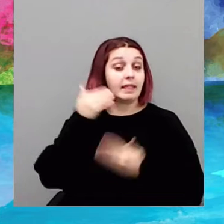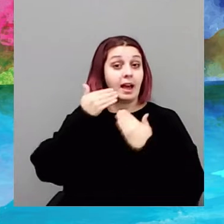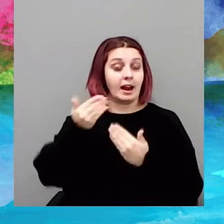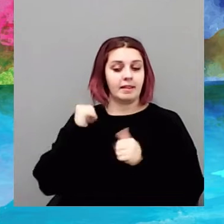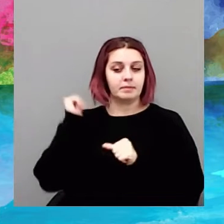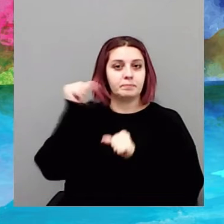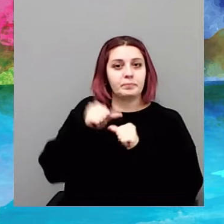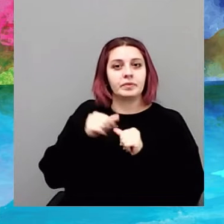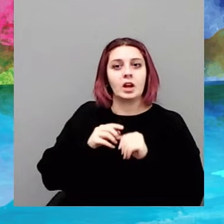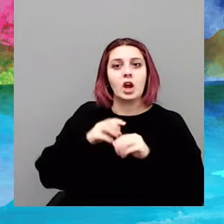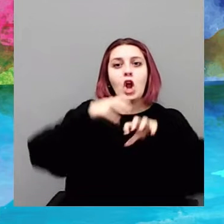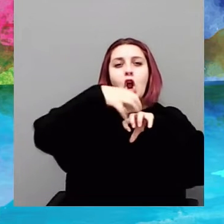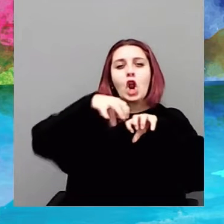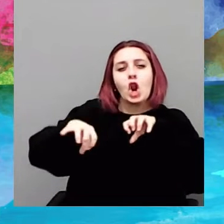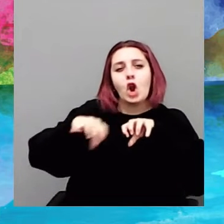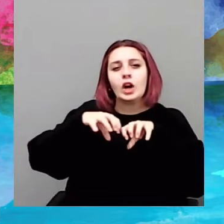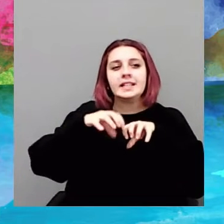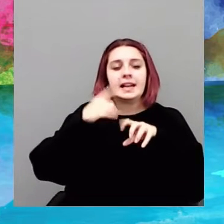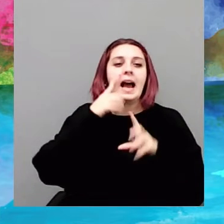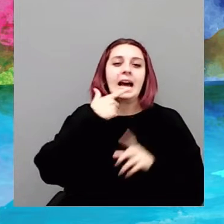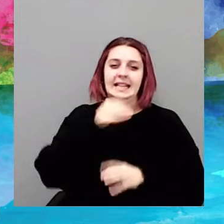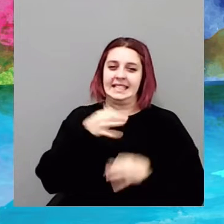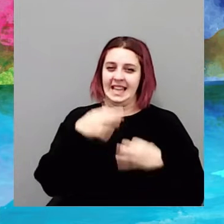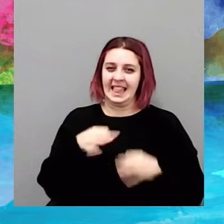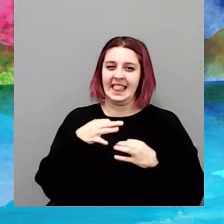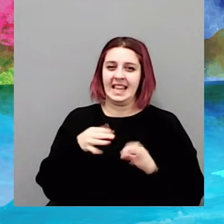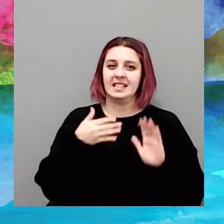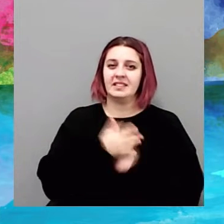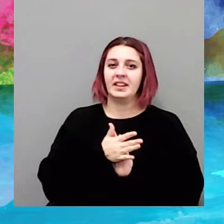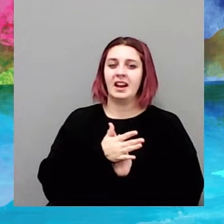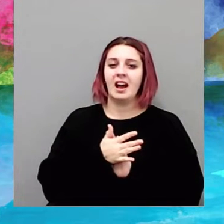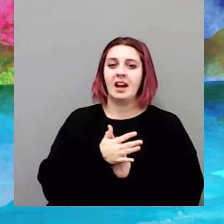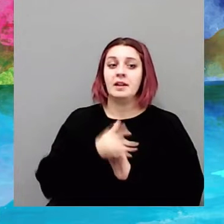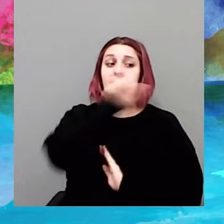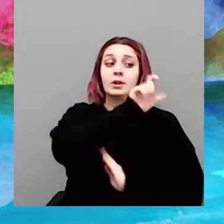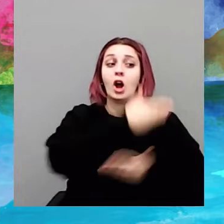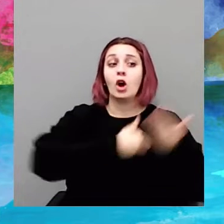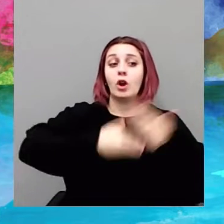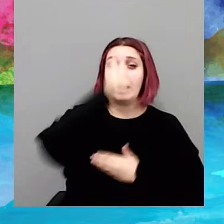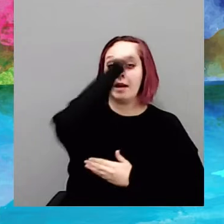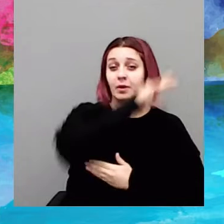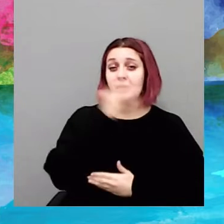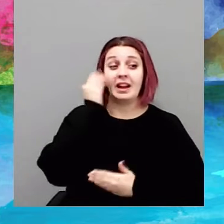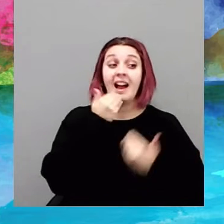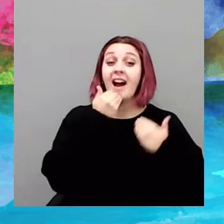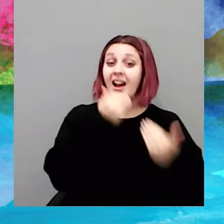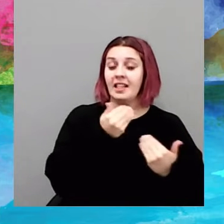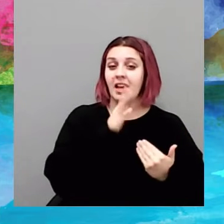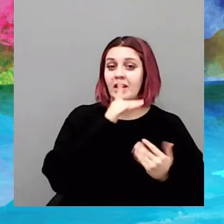need us. We have developed a very simple logistical process.